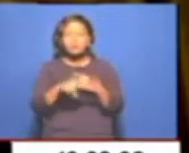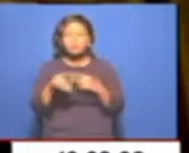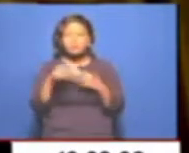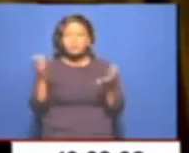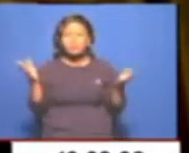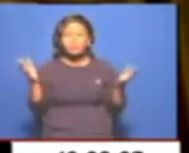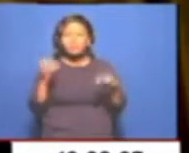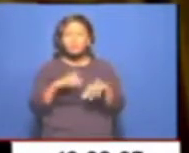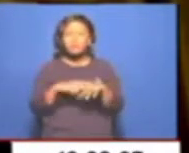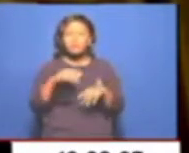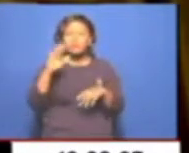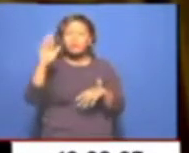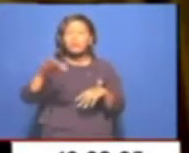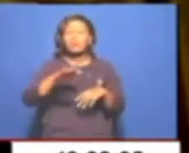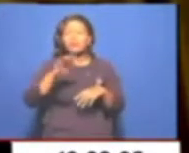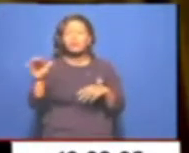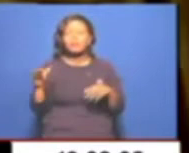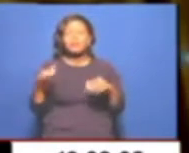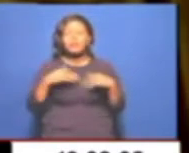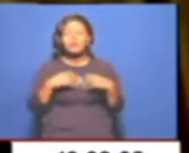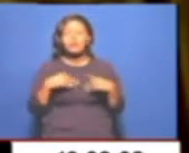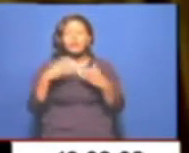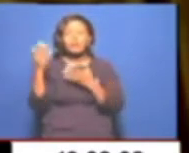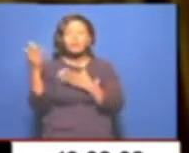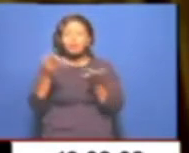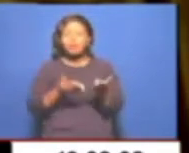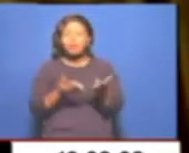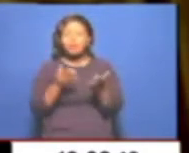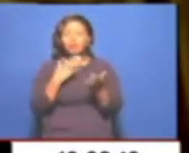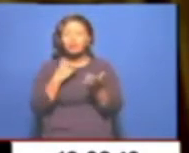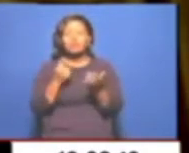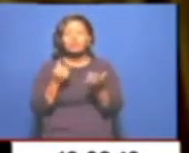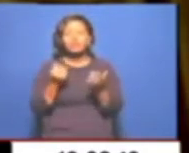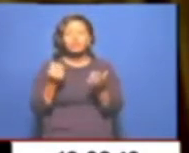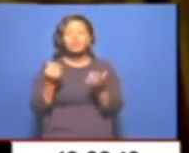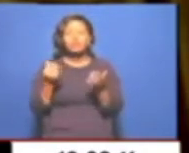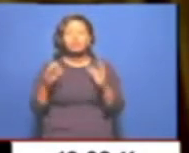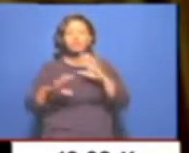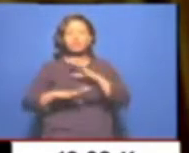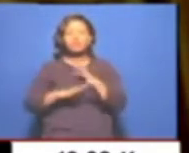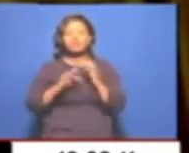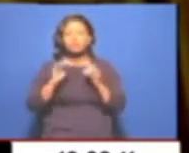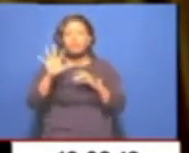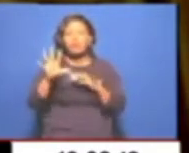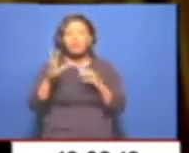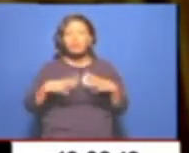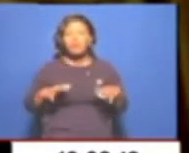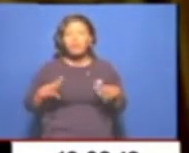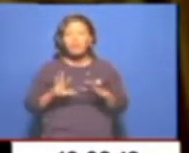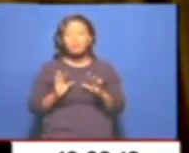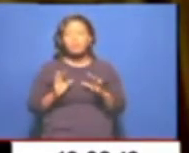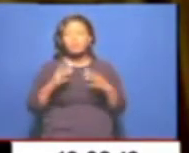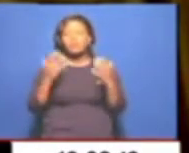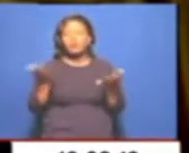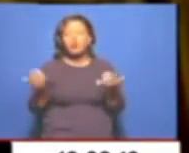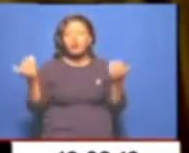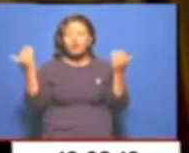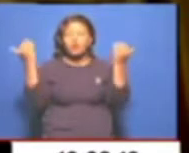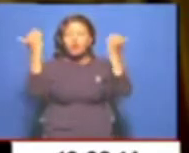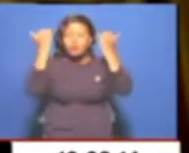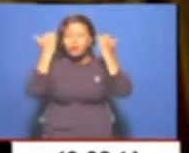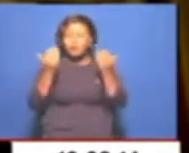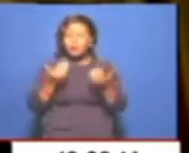parliament repealed the provision of requiring a quorum to be 5 people, and then subsequently the court ruled